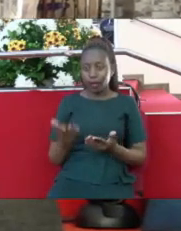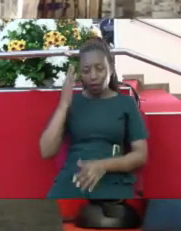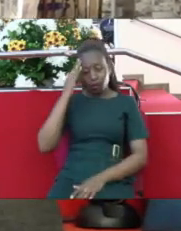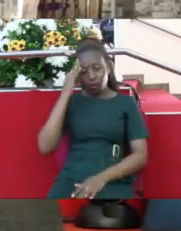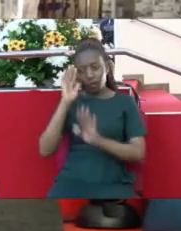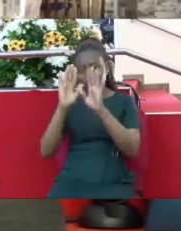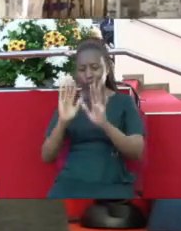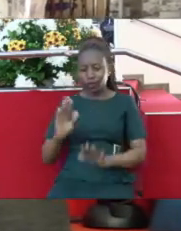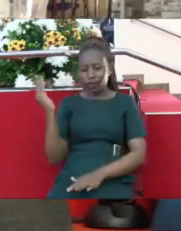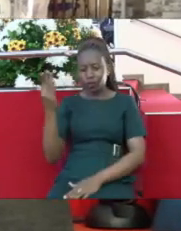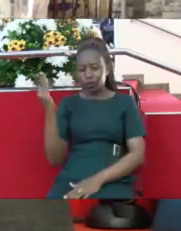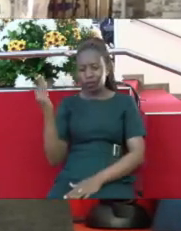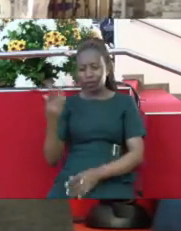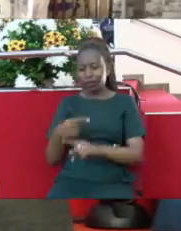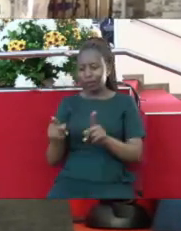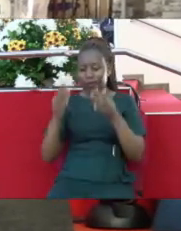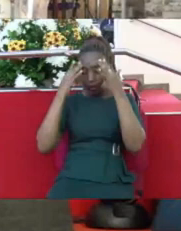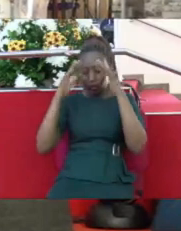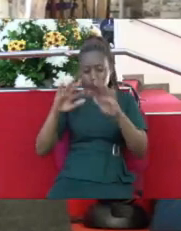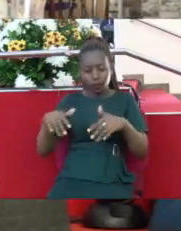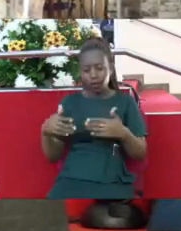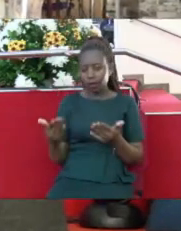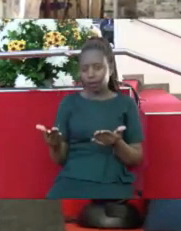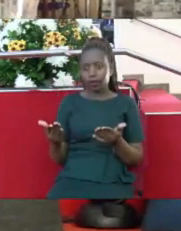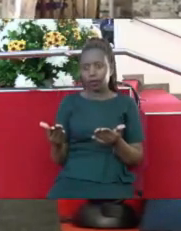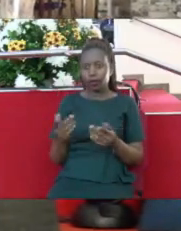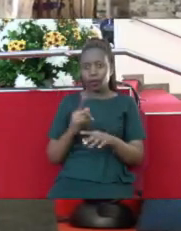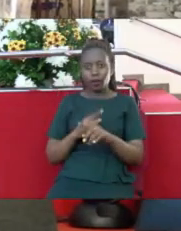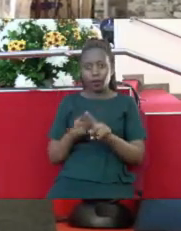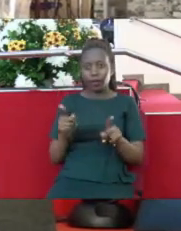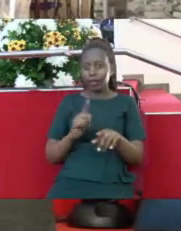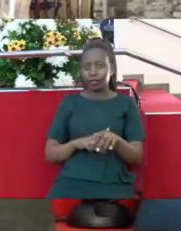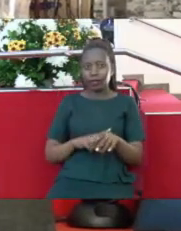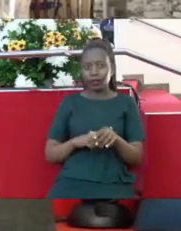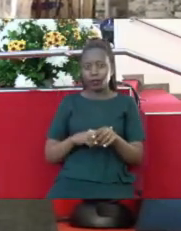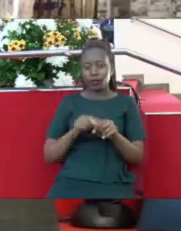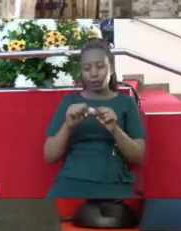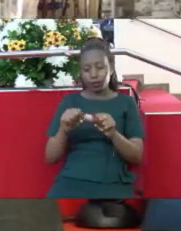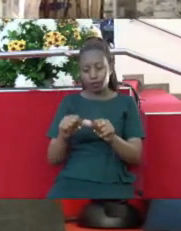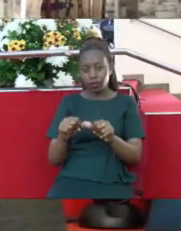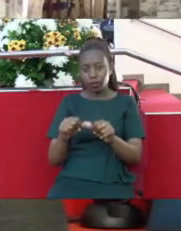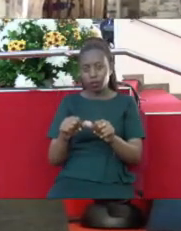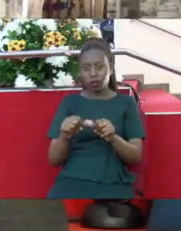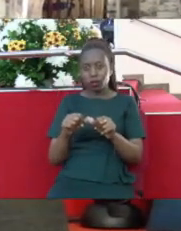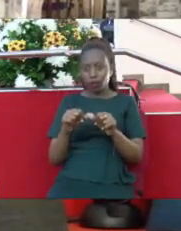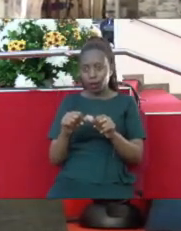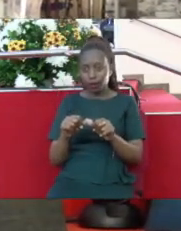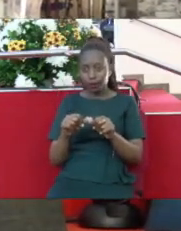we continue arguing within ourselves, na tunapoendelea kujinongonezea, the opportunity that we had with this person